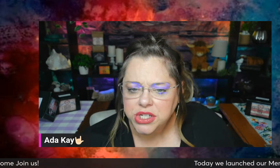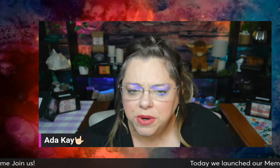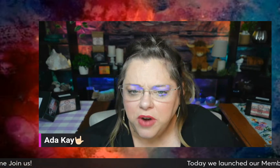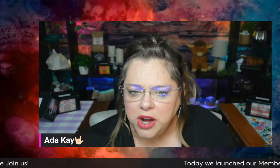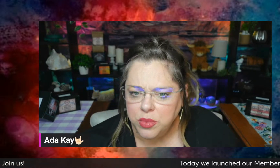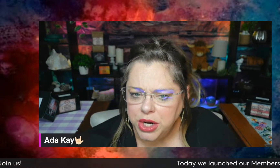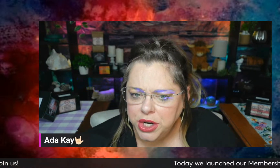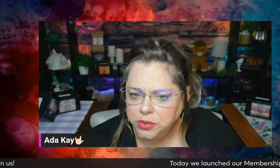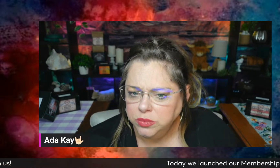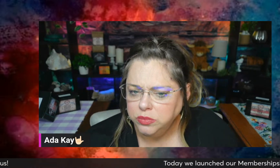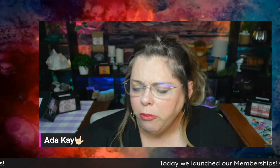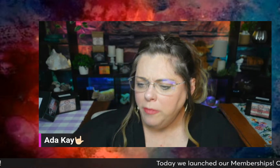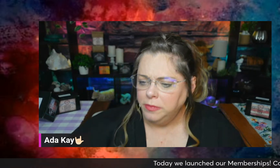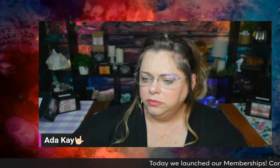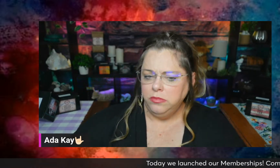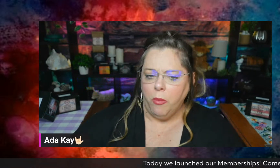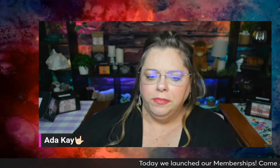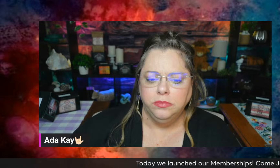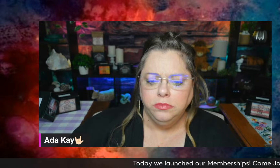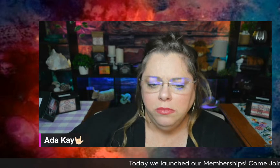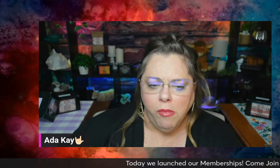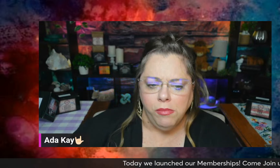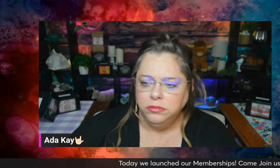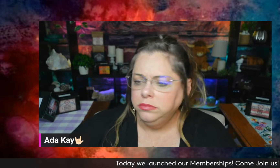Sorry, that's my fire radio.